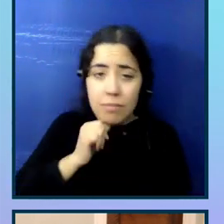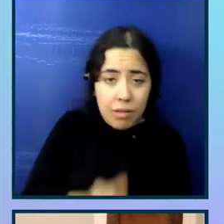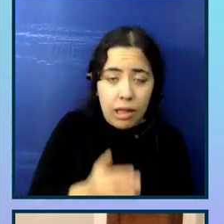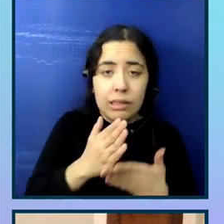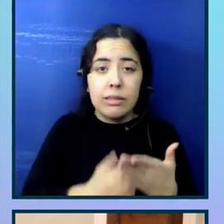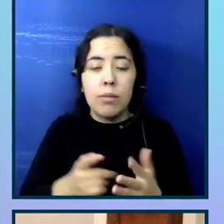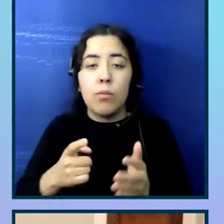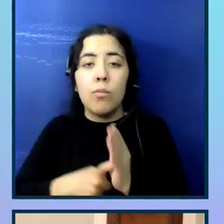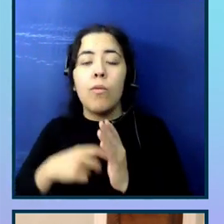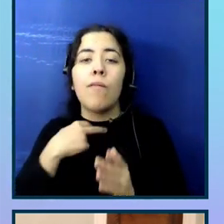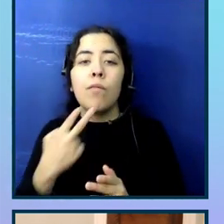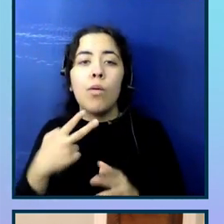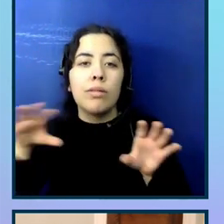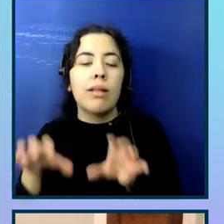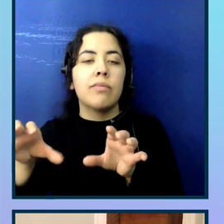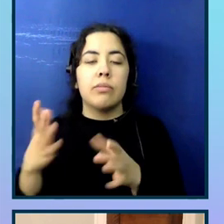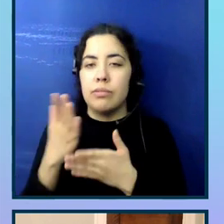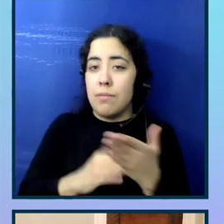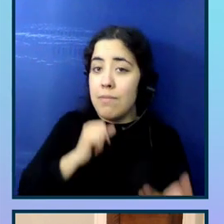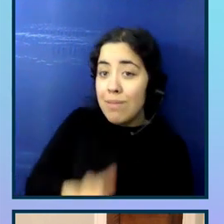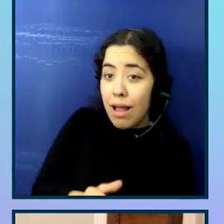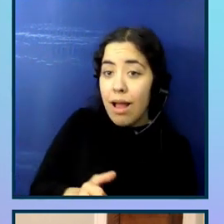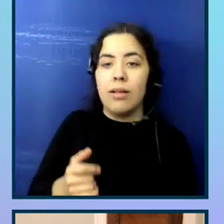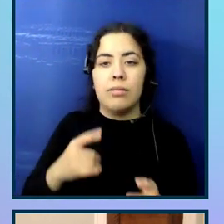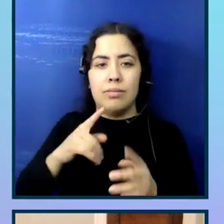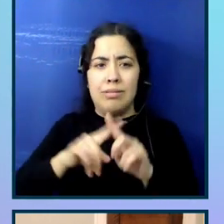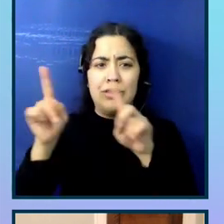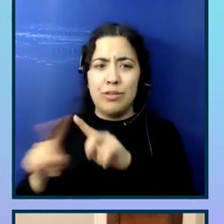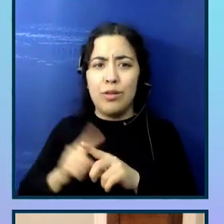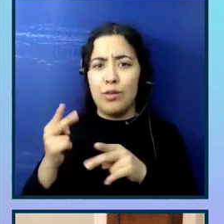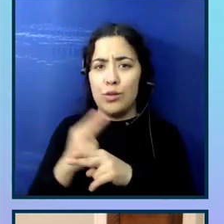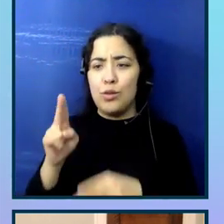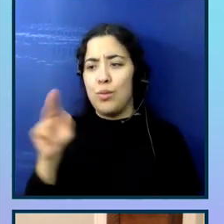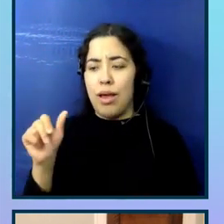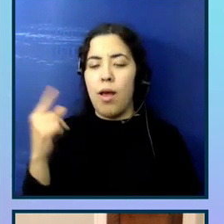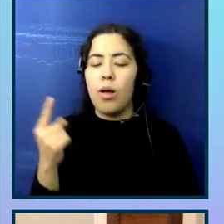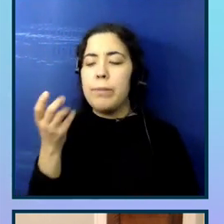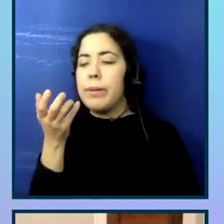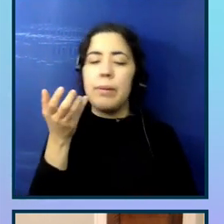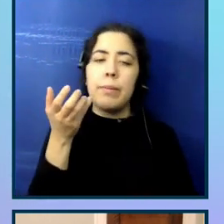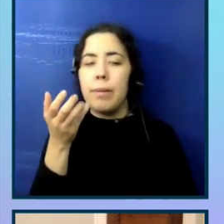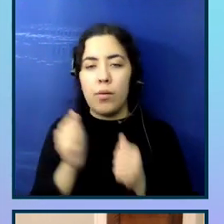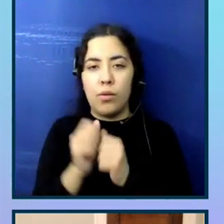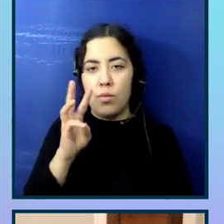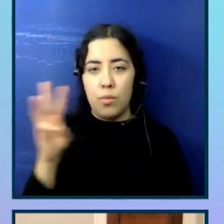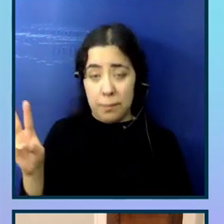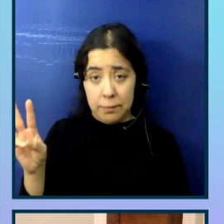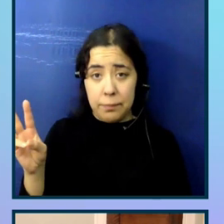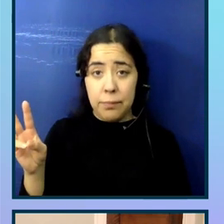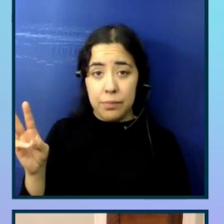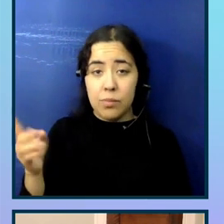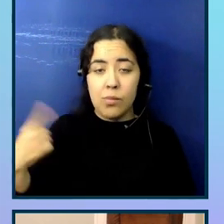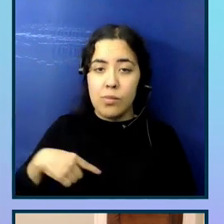activated. We are surrounded by user agents, always talking to the web. As we continue